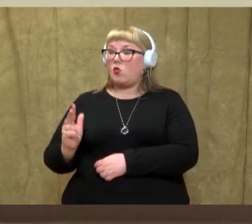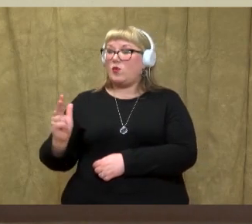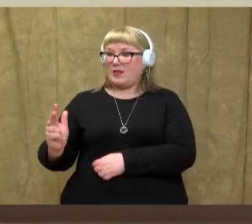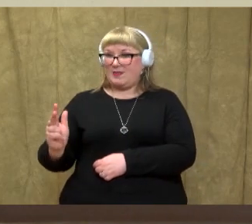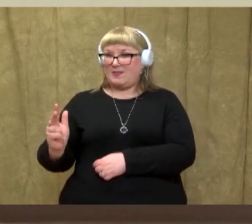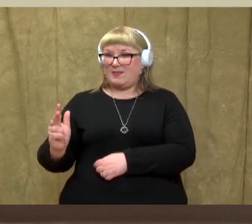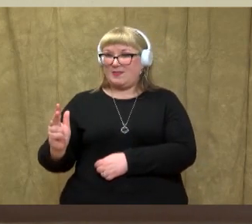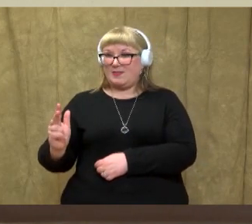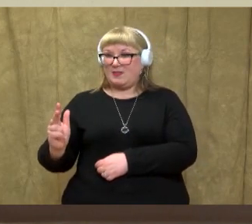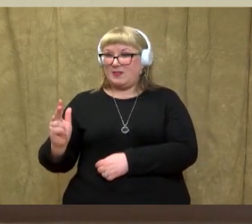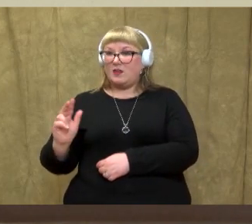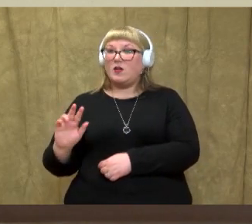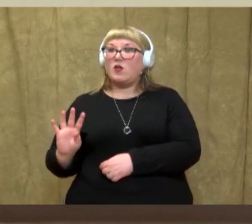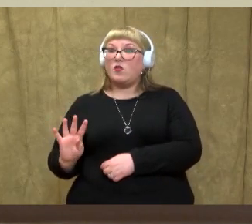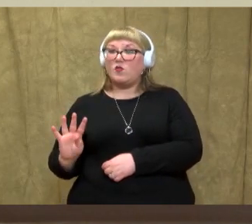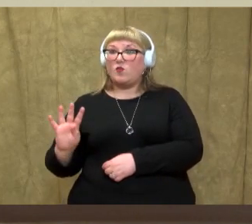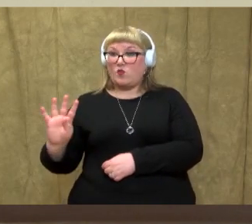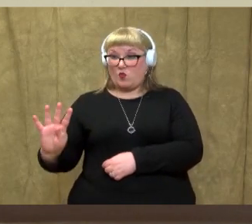3,